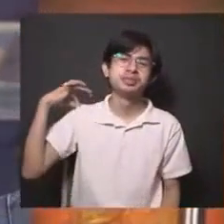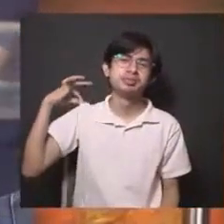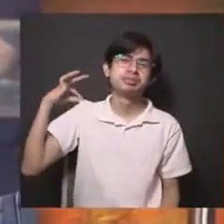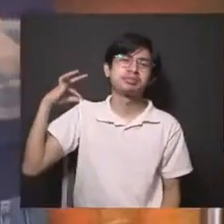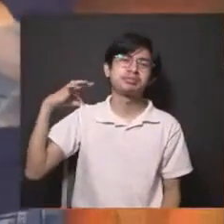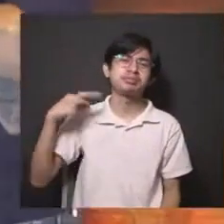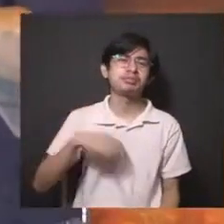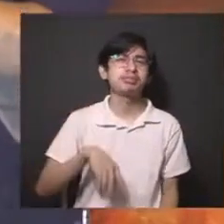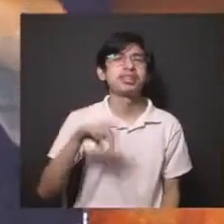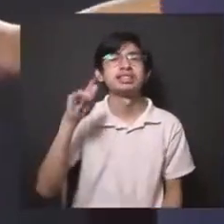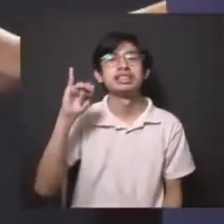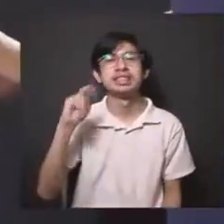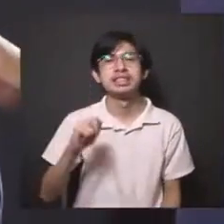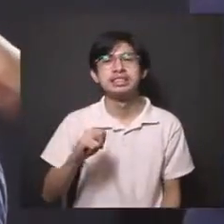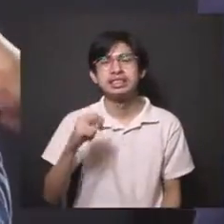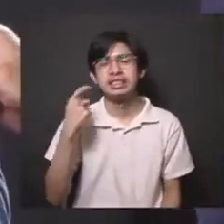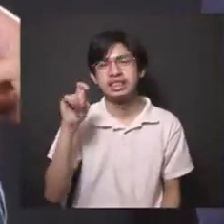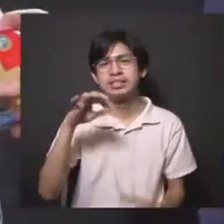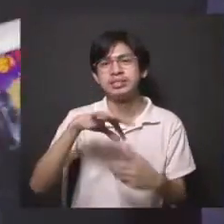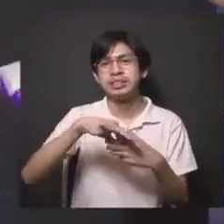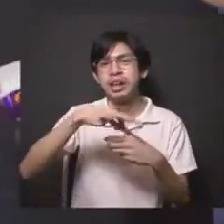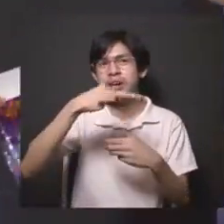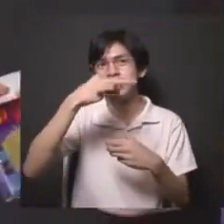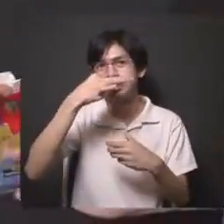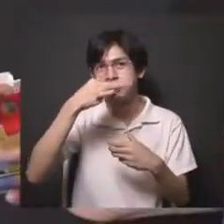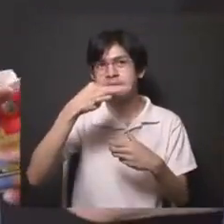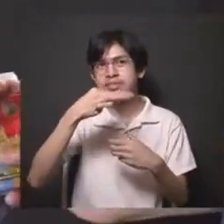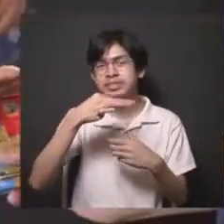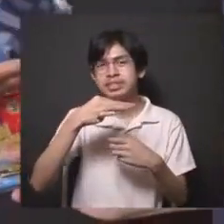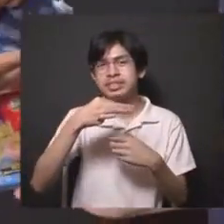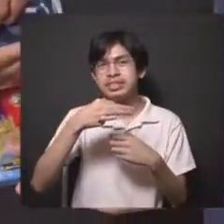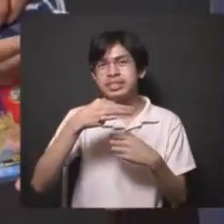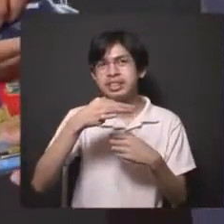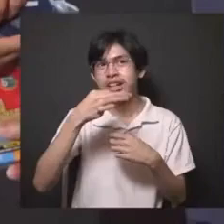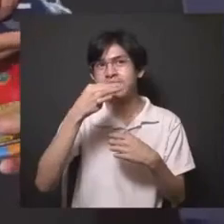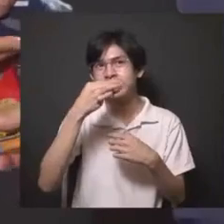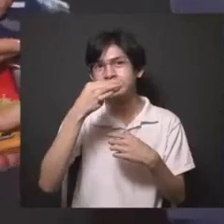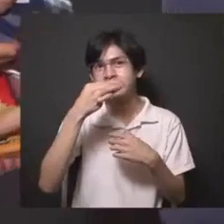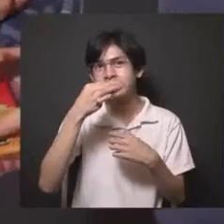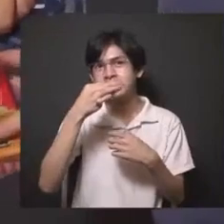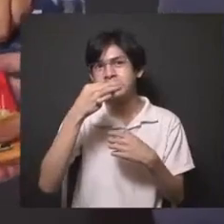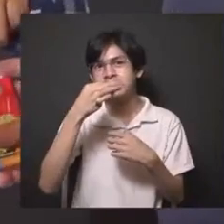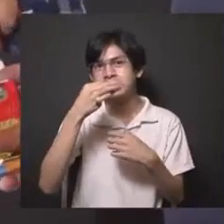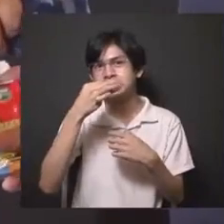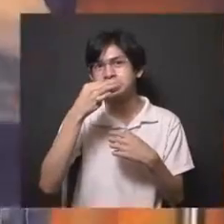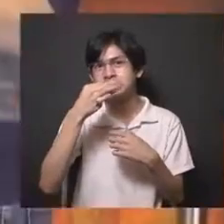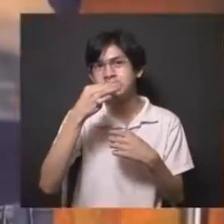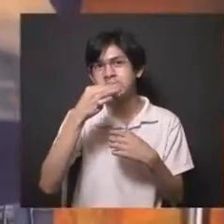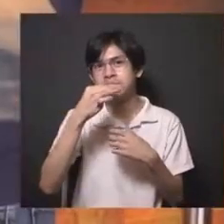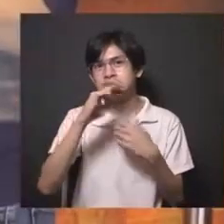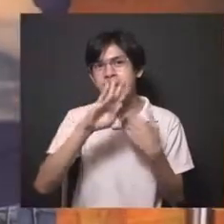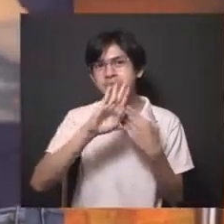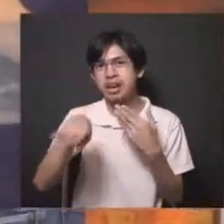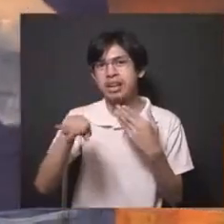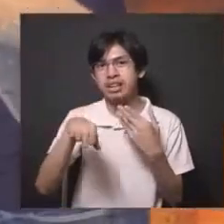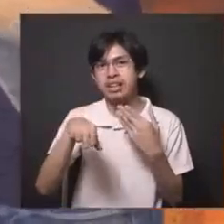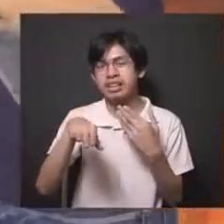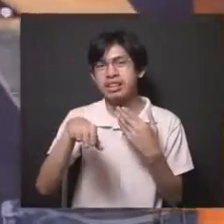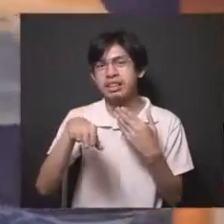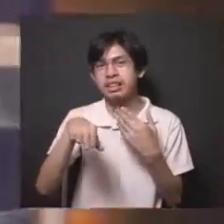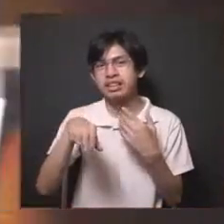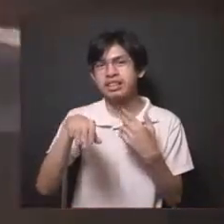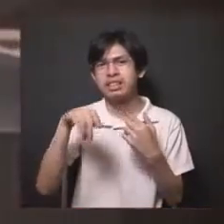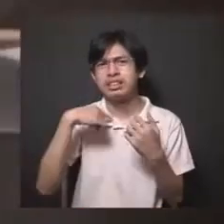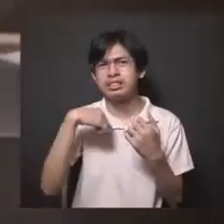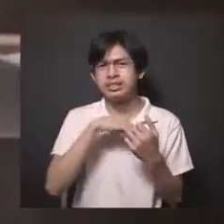one. I want you guys to know that they took their... Tatlo pala yan. O, balik mo yung dalawa. I want you to know that they took their antigen tests, okay? So